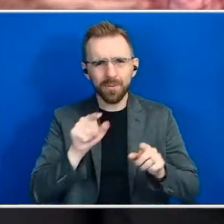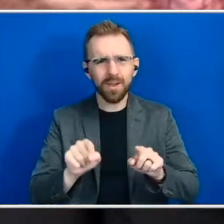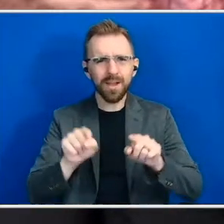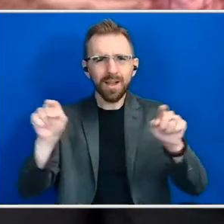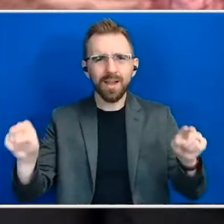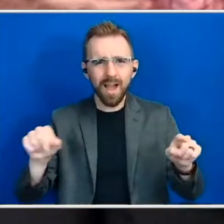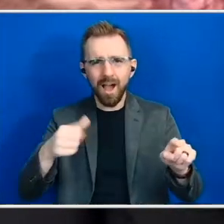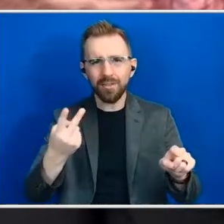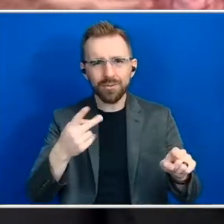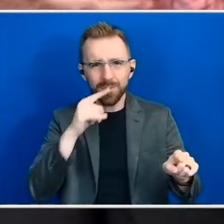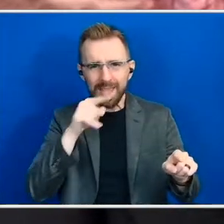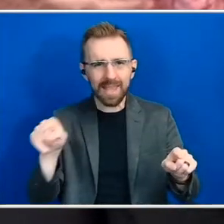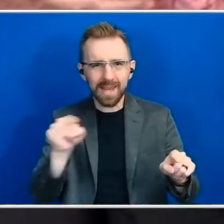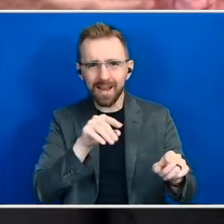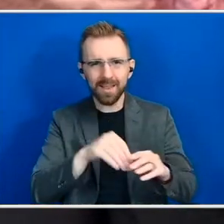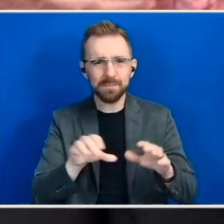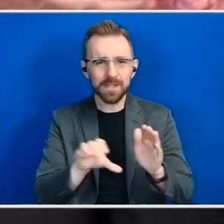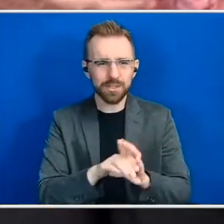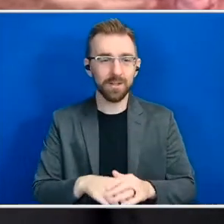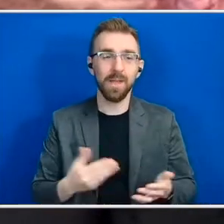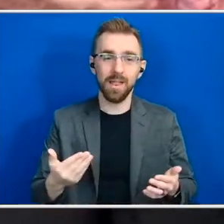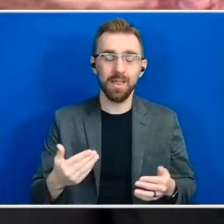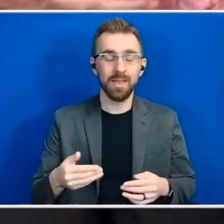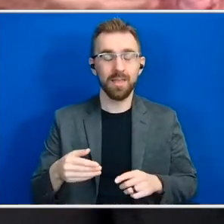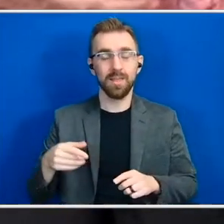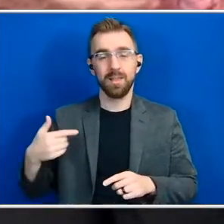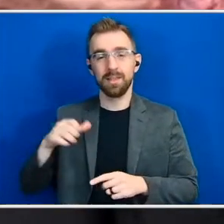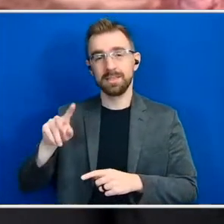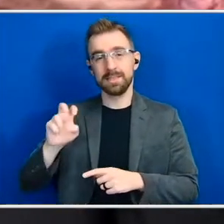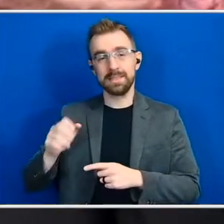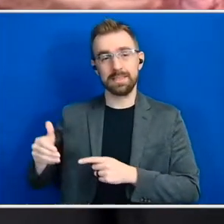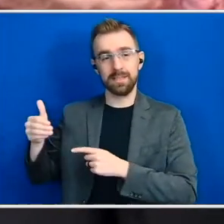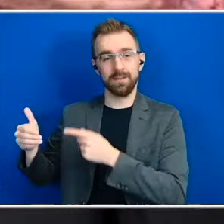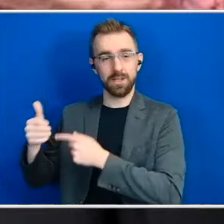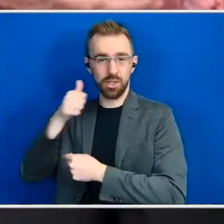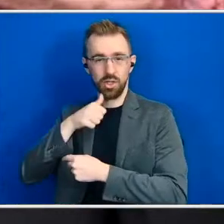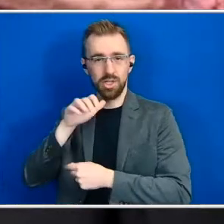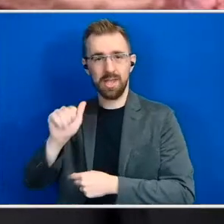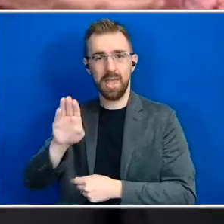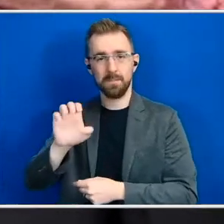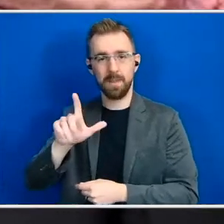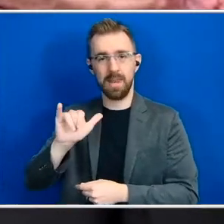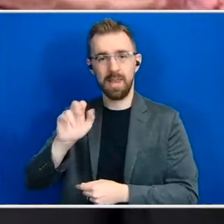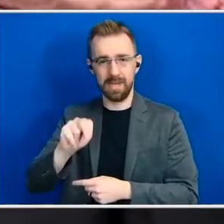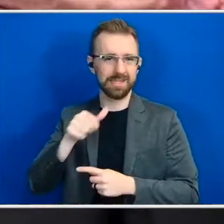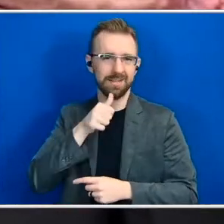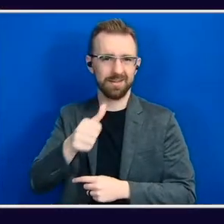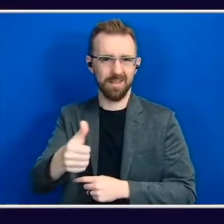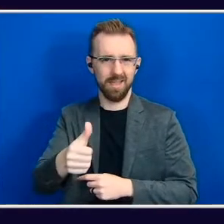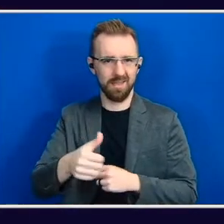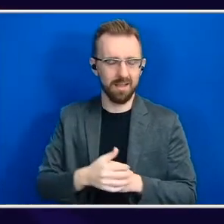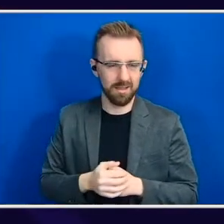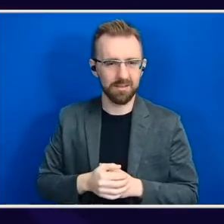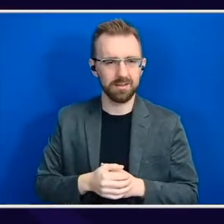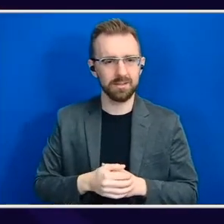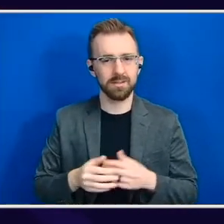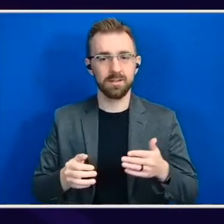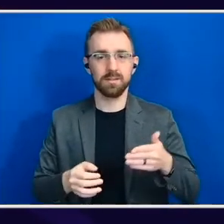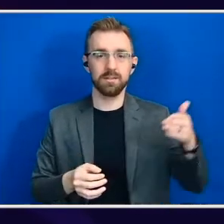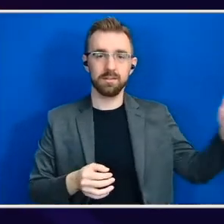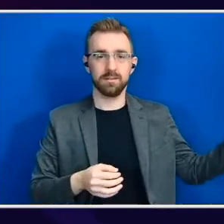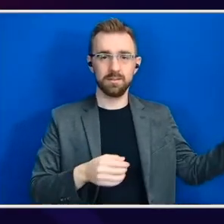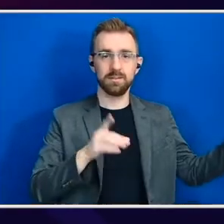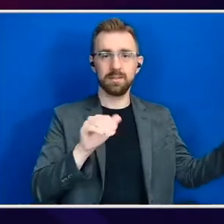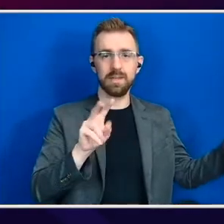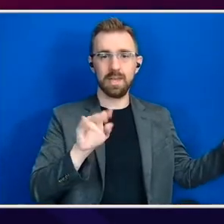in the picture, Steve? Well, sitting next to me is Adeline, she's 10, and sitting next to Davey is